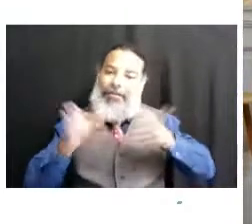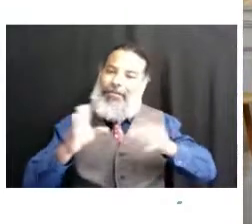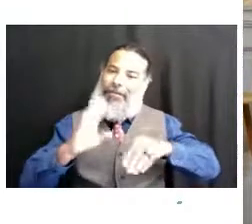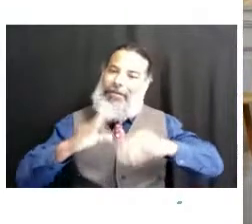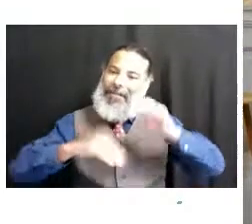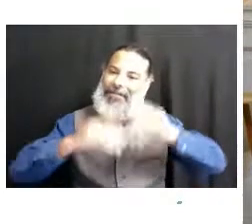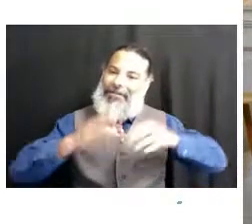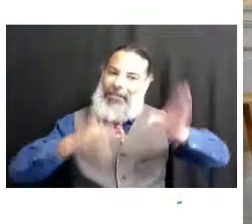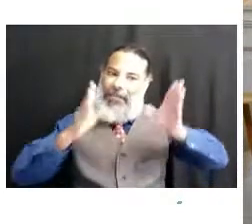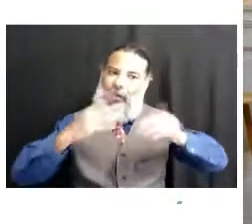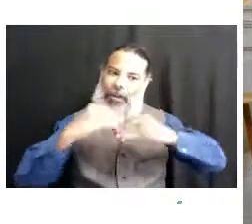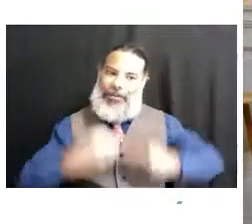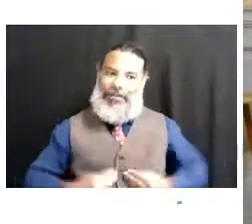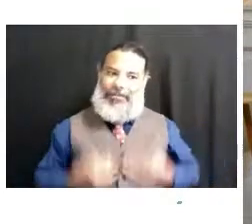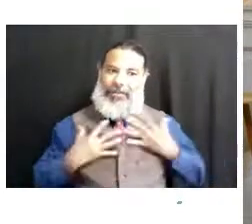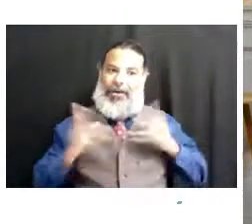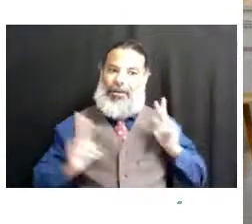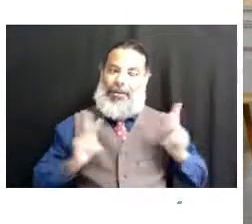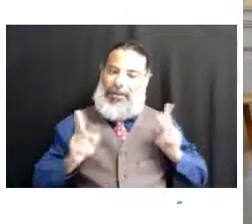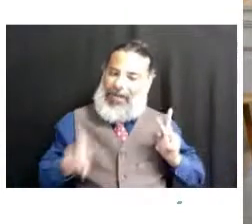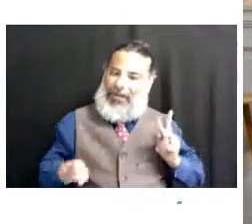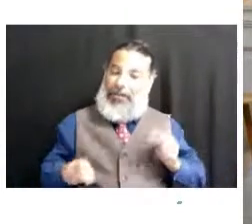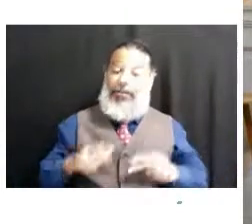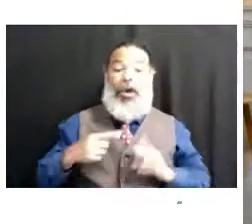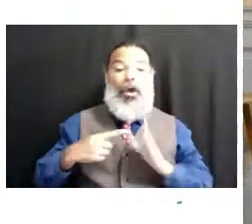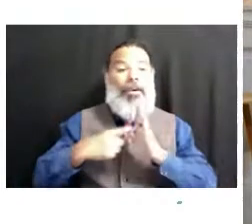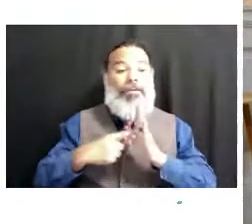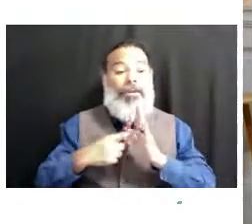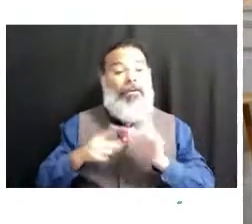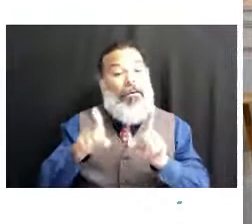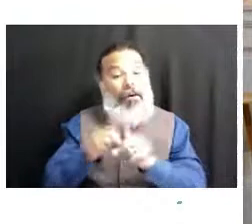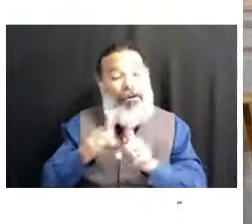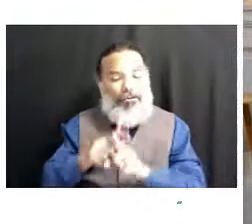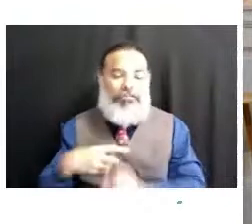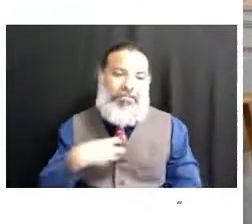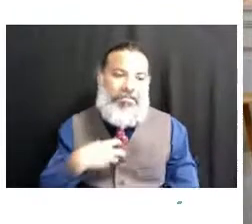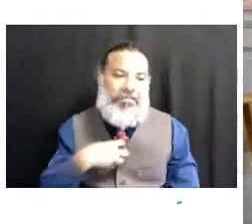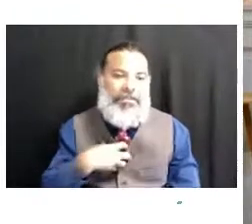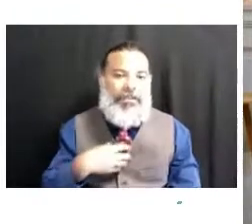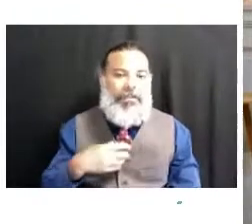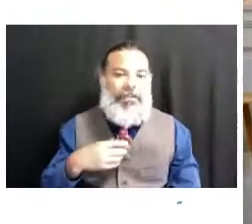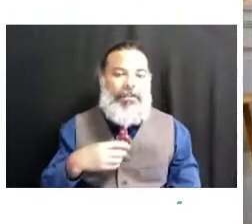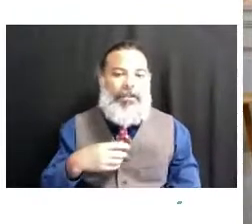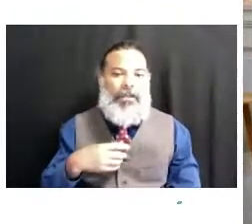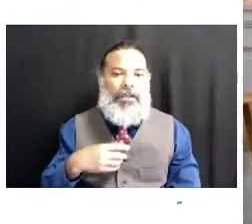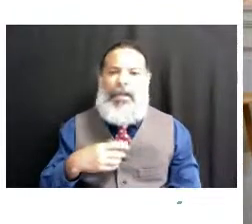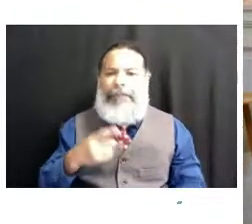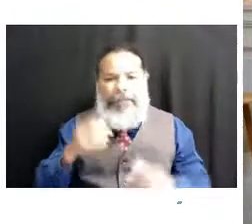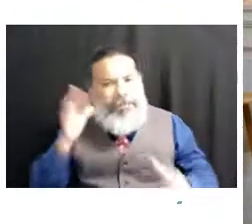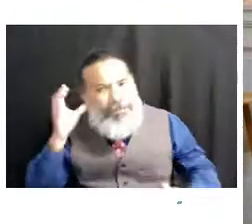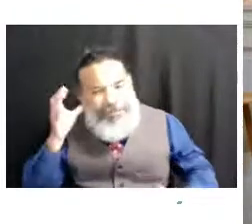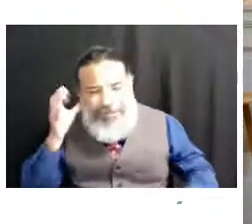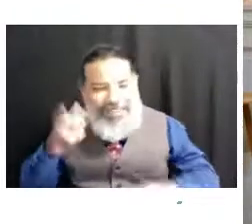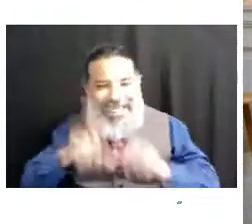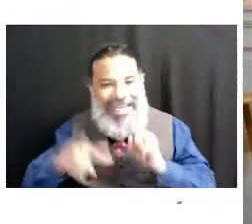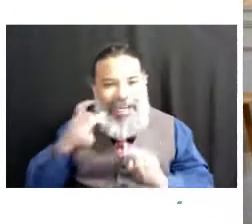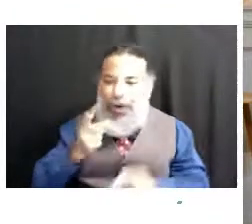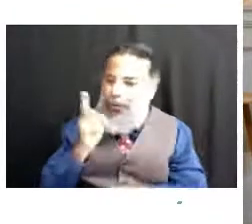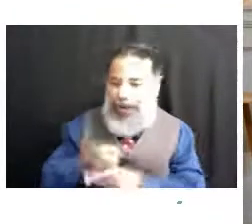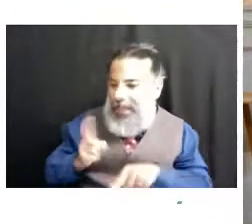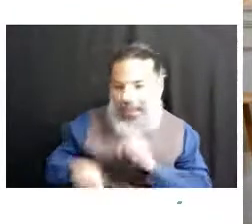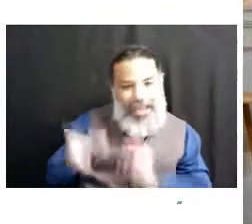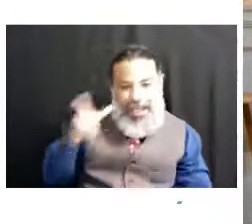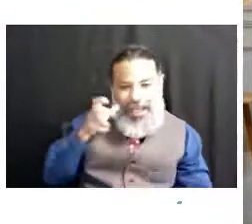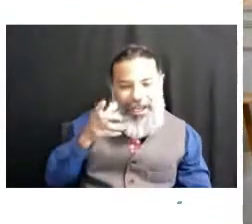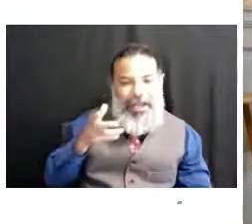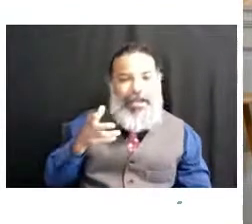to inspire. Representatives also complained that they couldn't hear. Well, of course they couldn't.